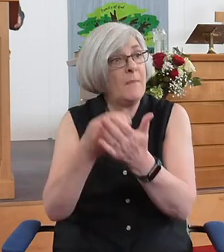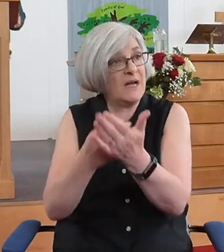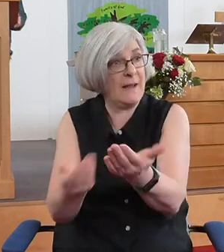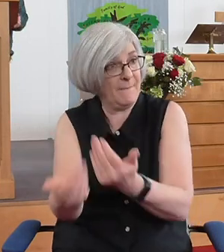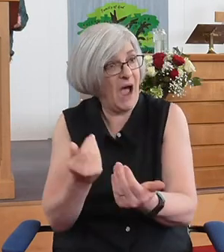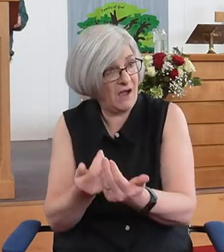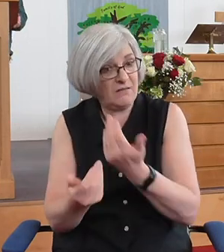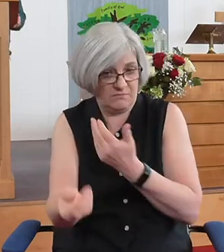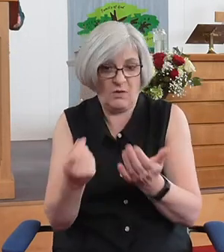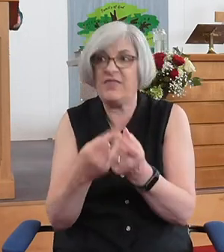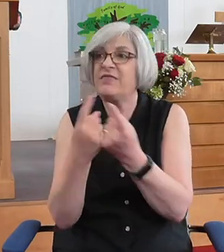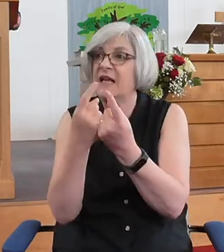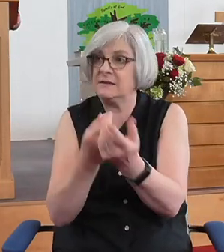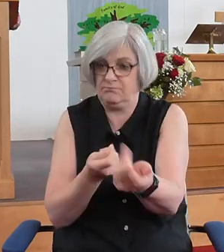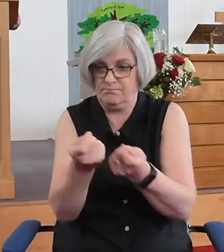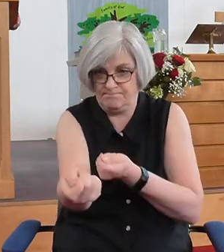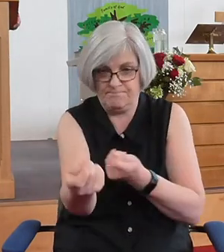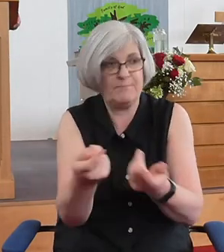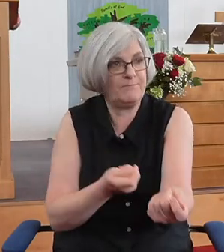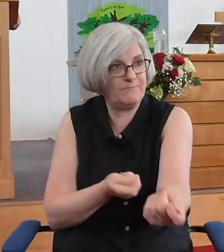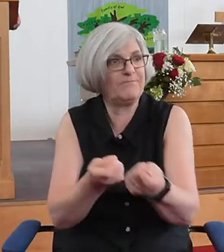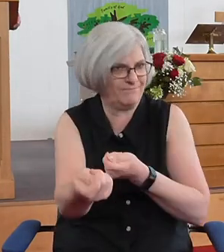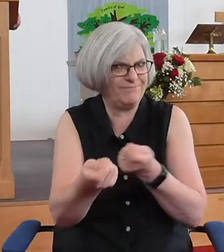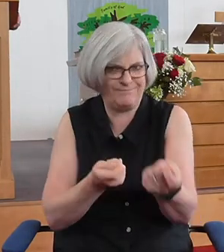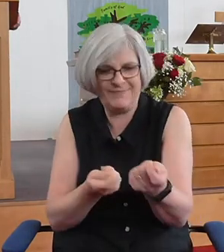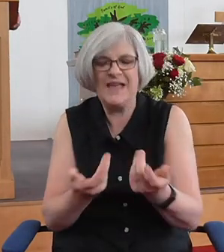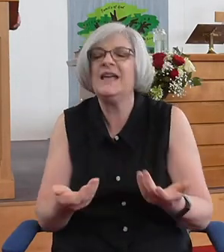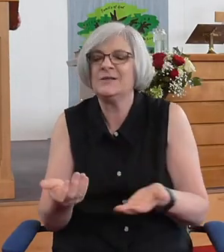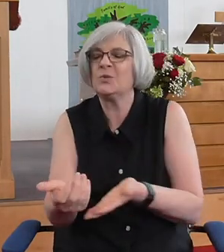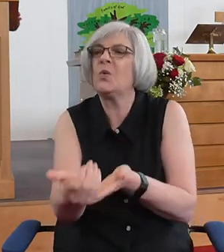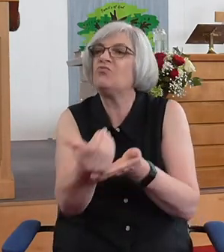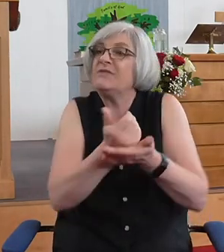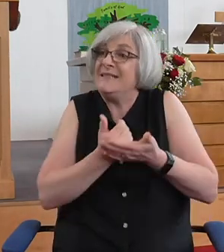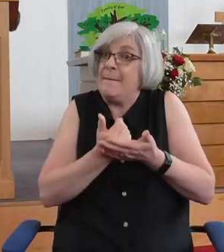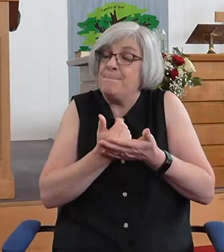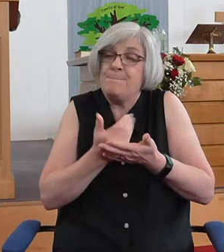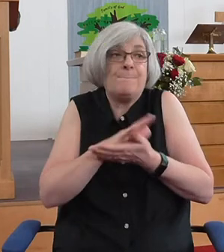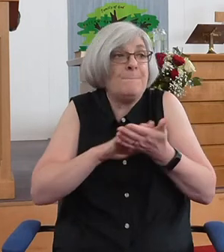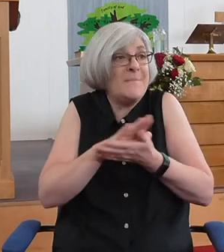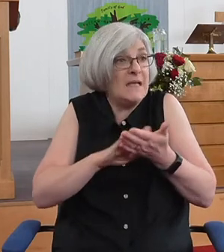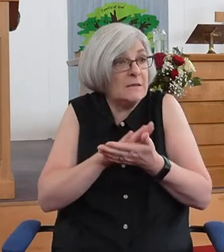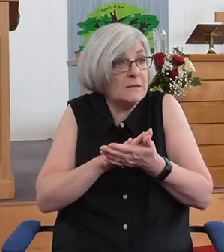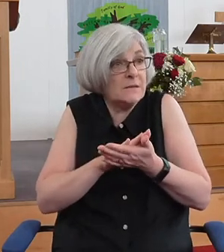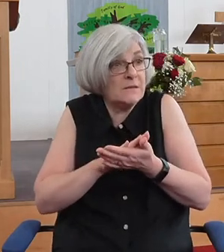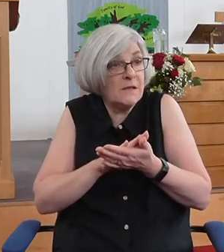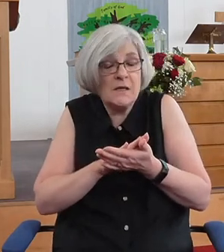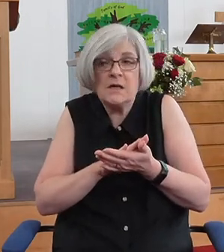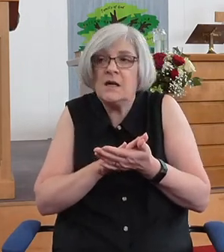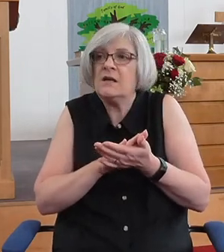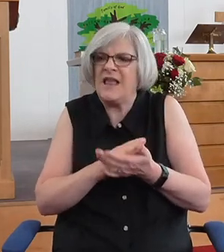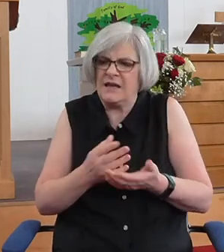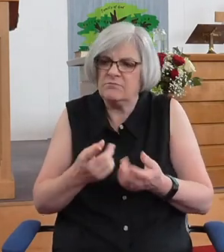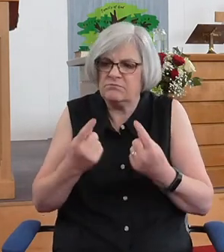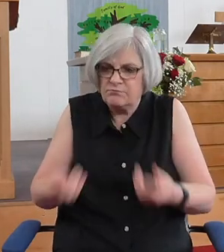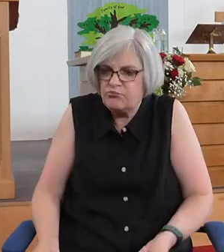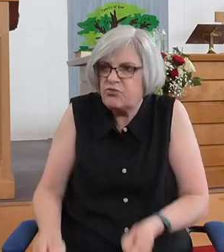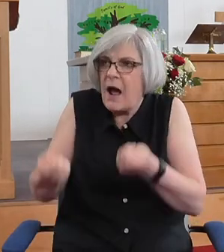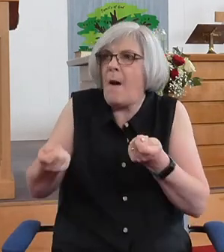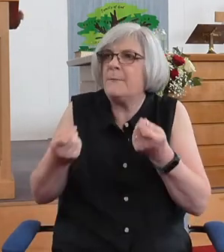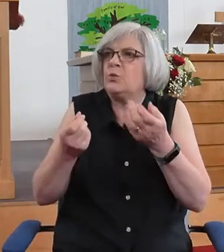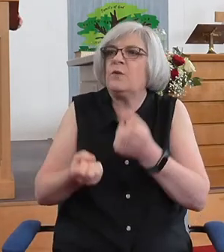course. Redeeming something or someone means bringing them out of their present state into